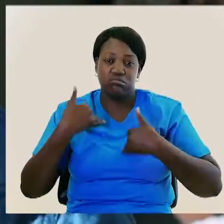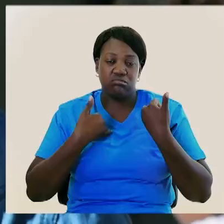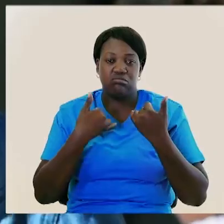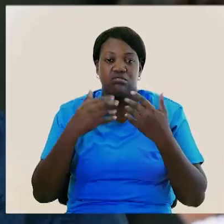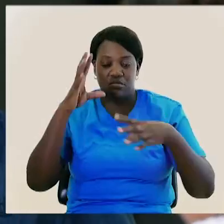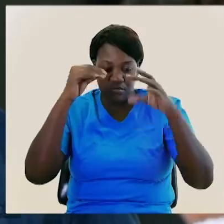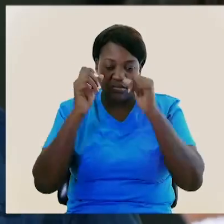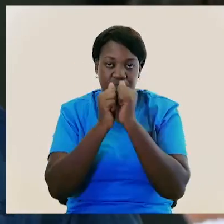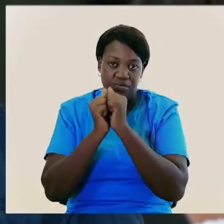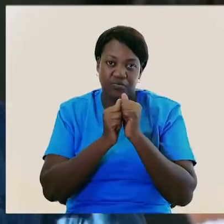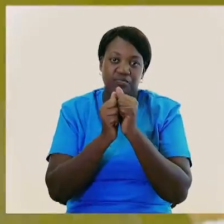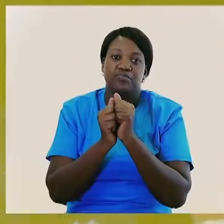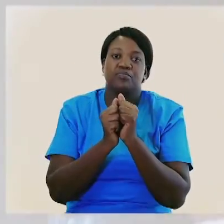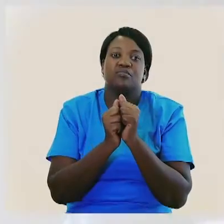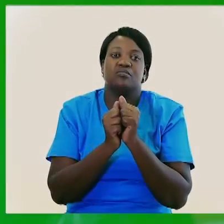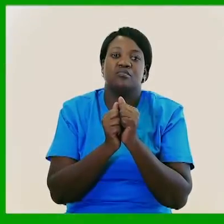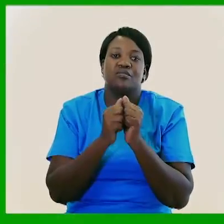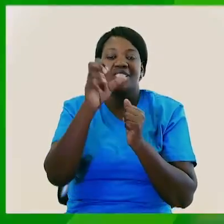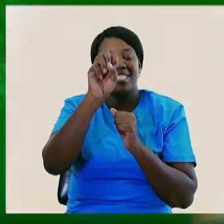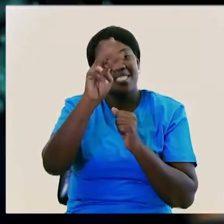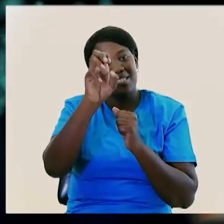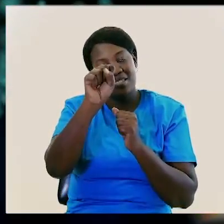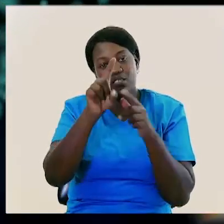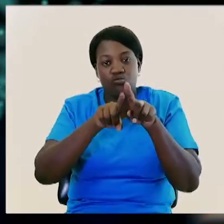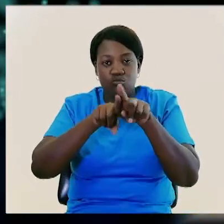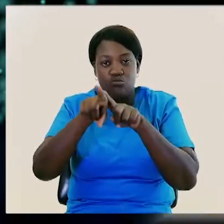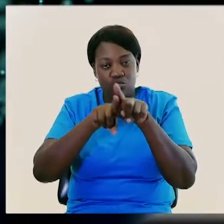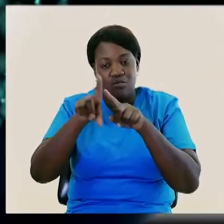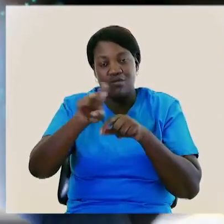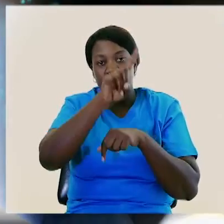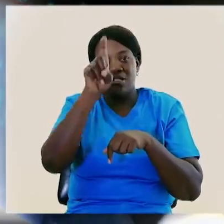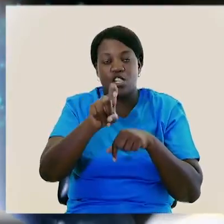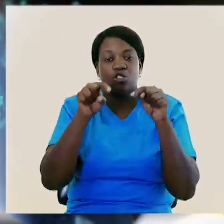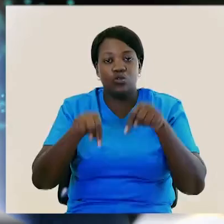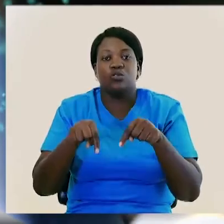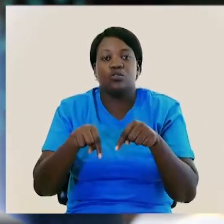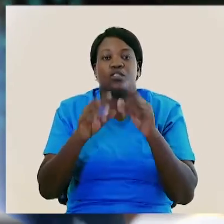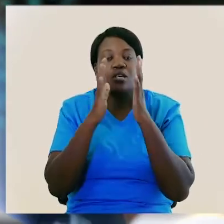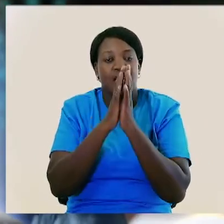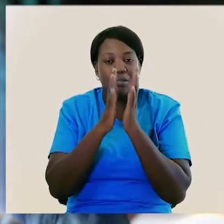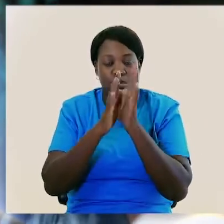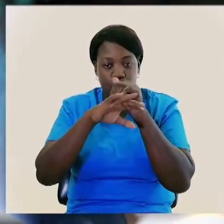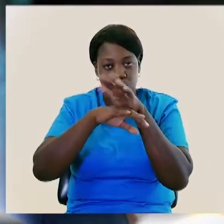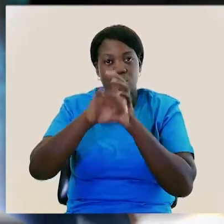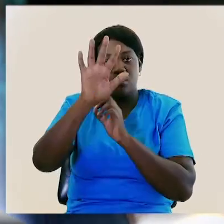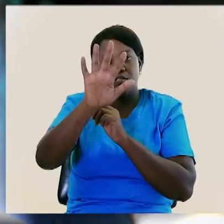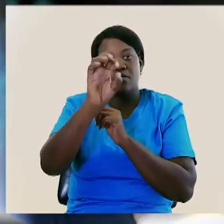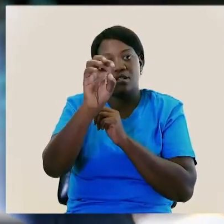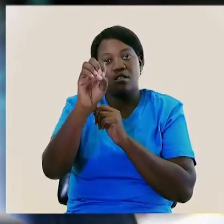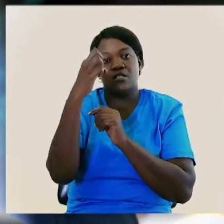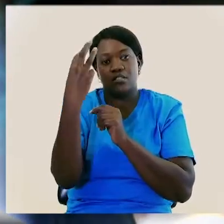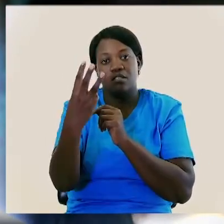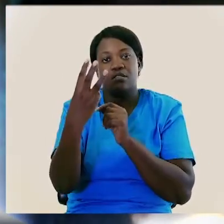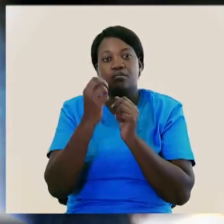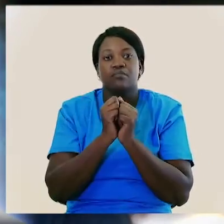us, but before we go, here is our SMS competition question for today. Please SMS us at